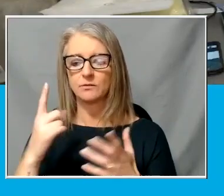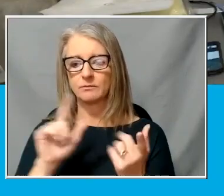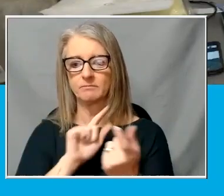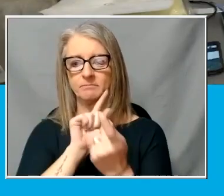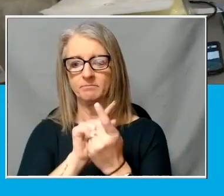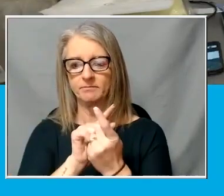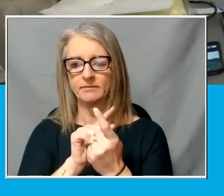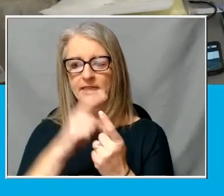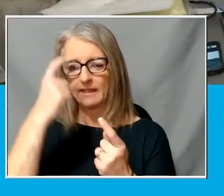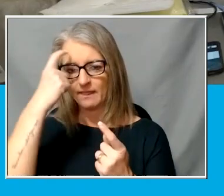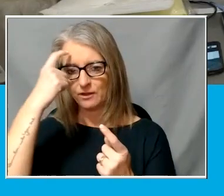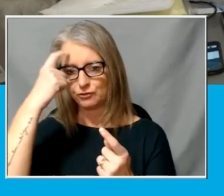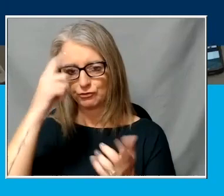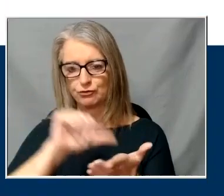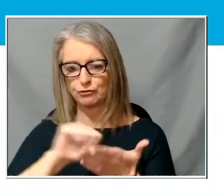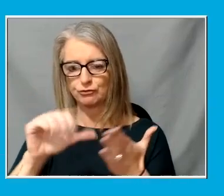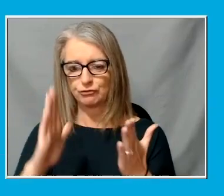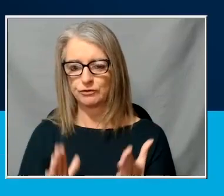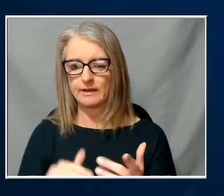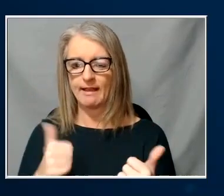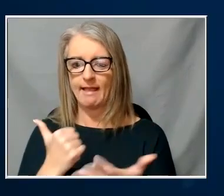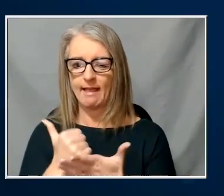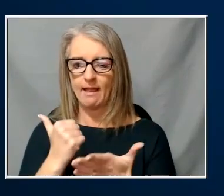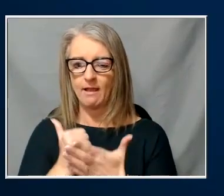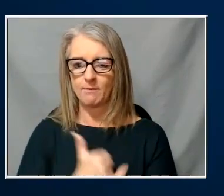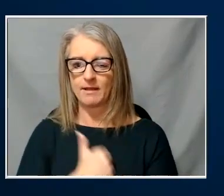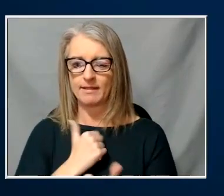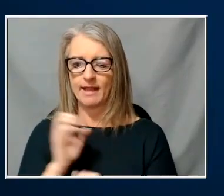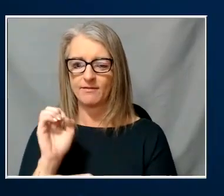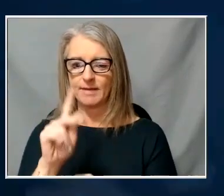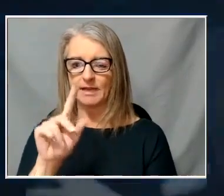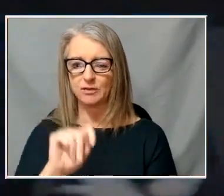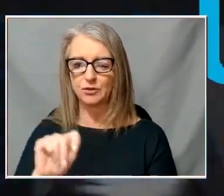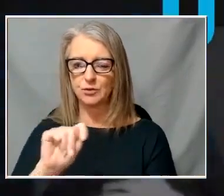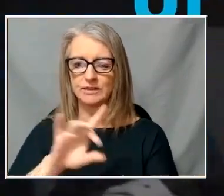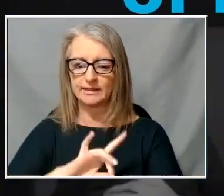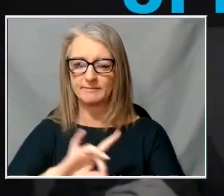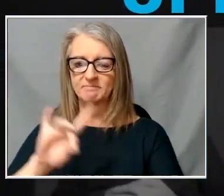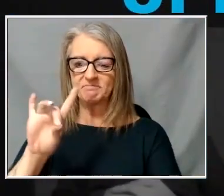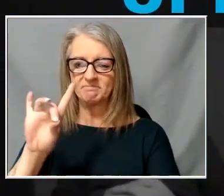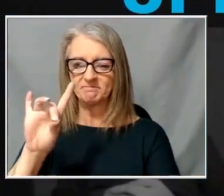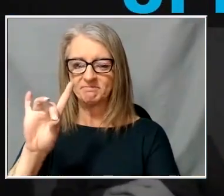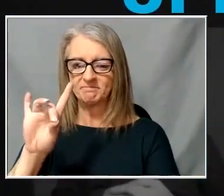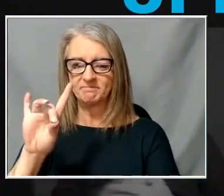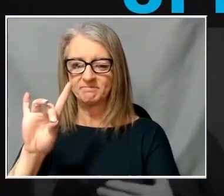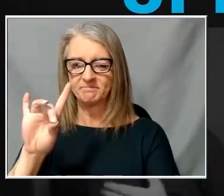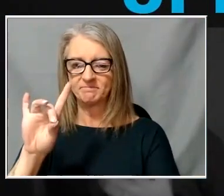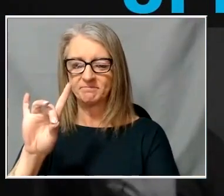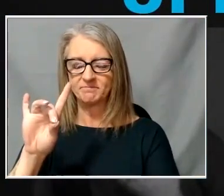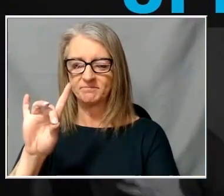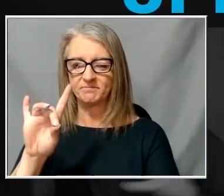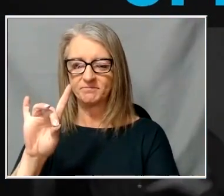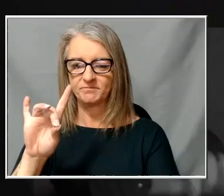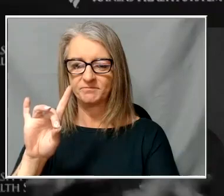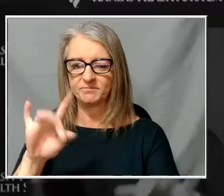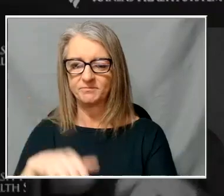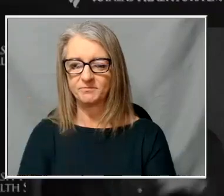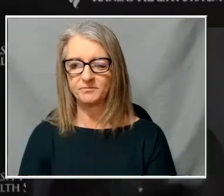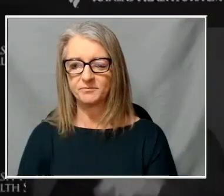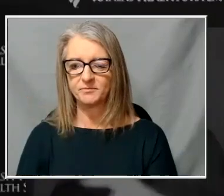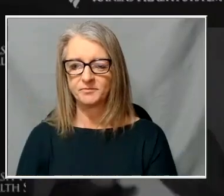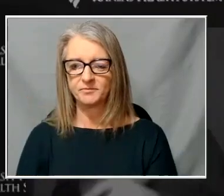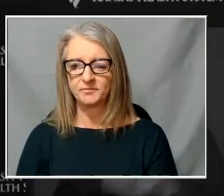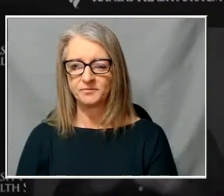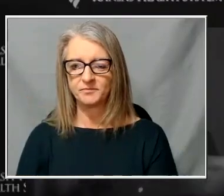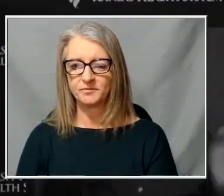neurosurgeon helping her get her life back. Tuesday at 8. Subscribe to our Morning Medical Update and